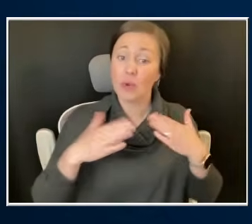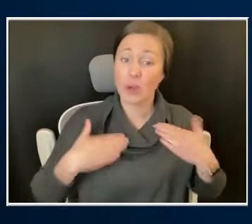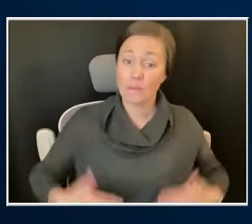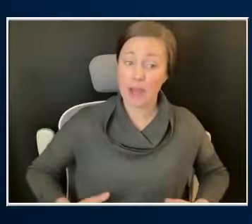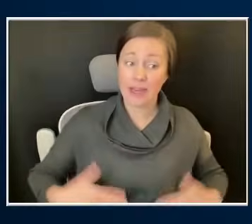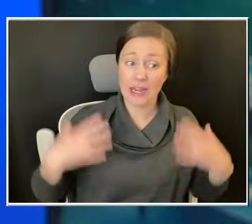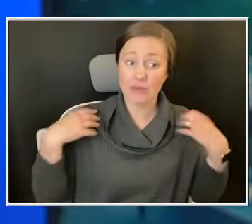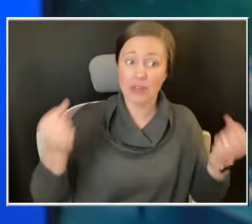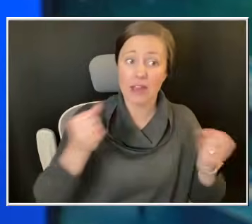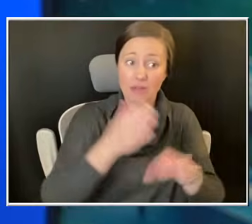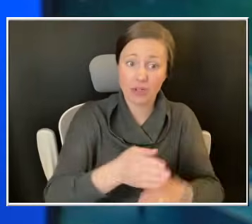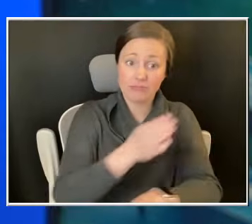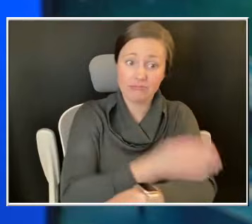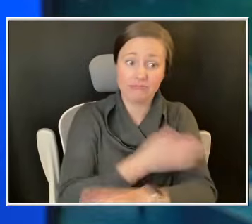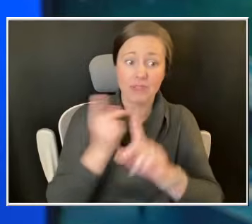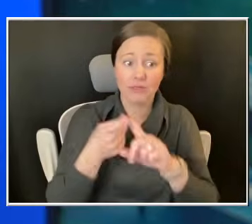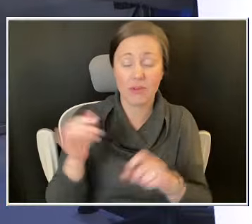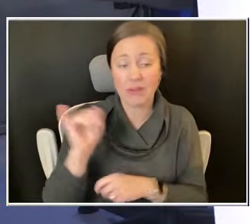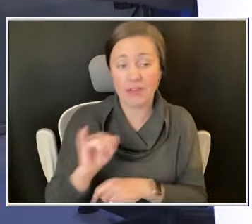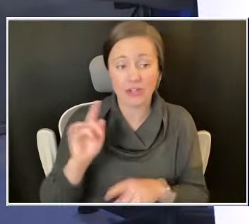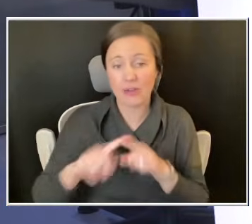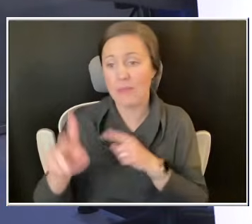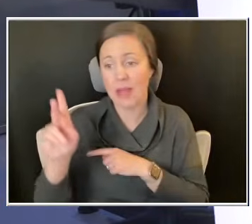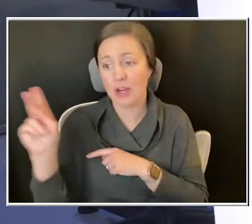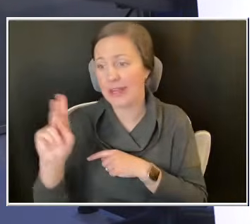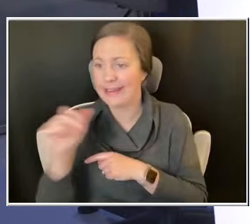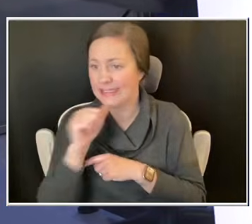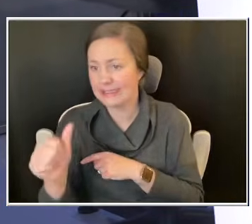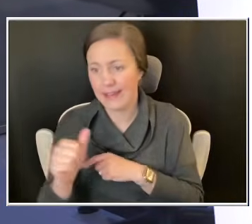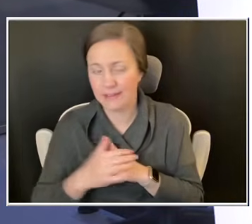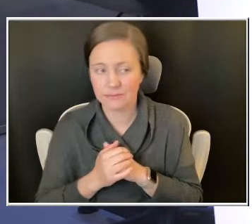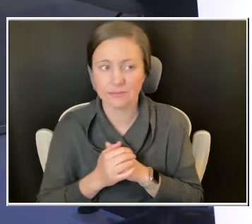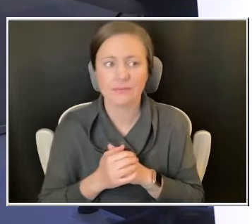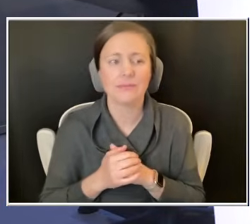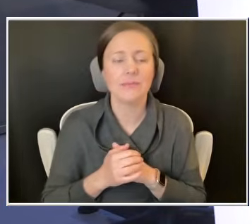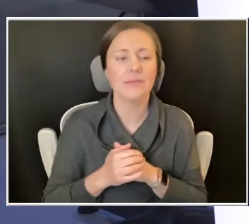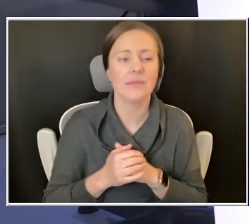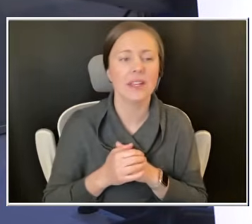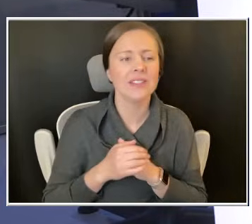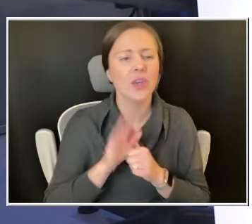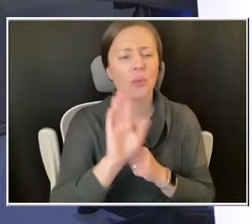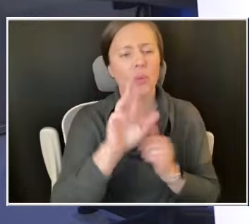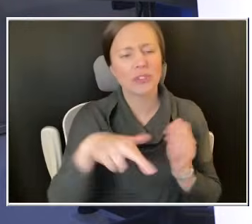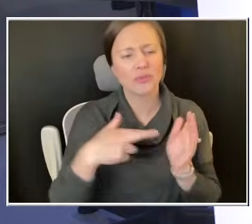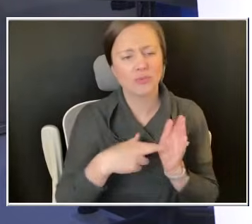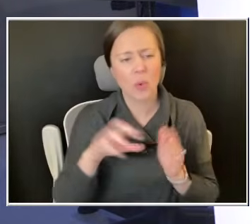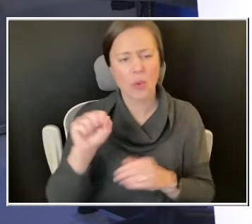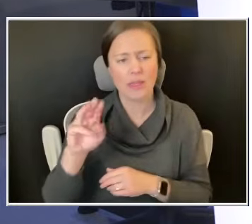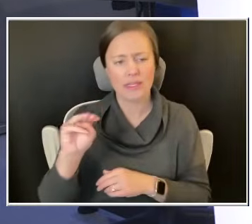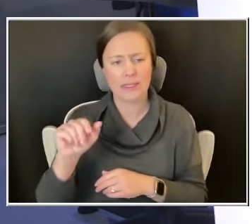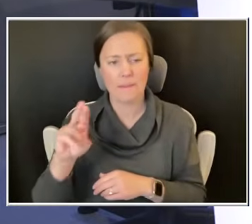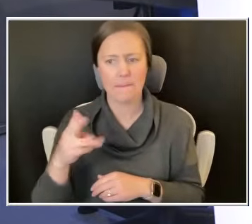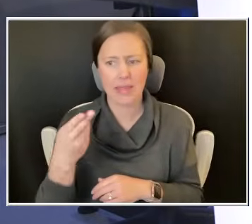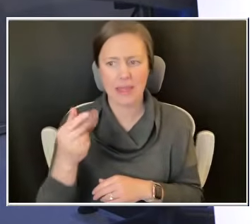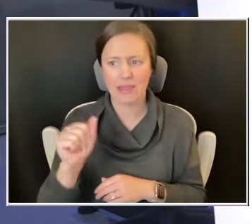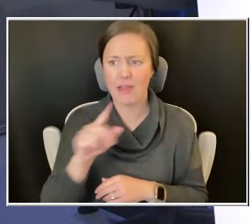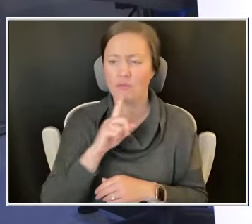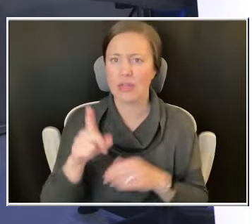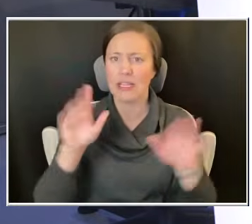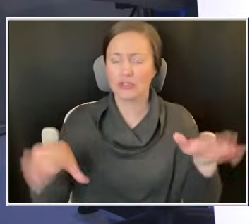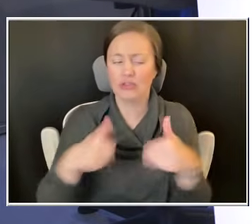and infection. Samantha, explain your big role in Brie's case. What is challenging about finding a